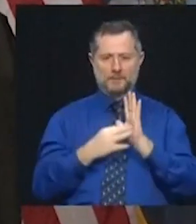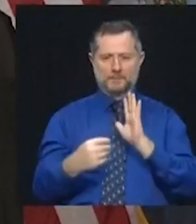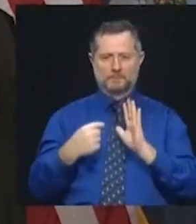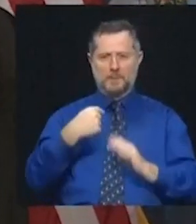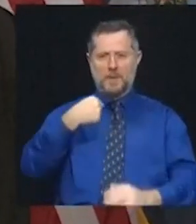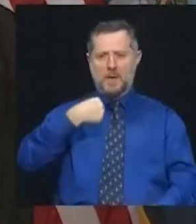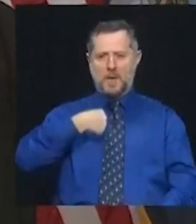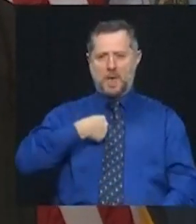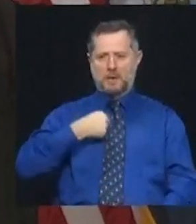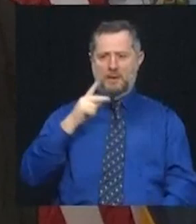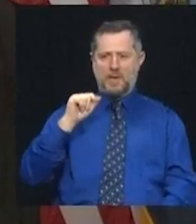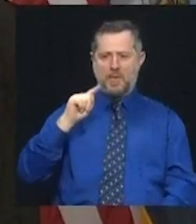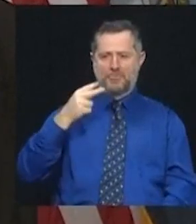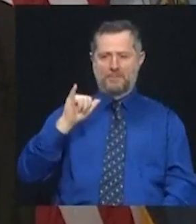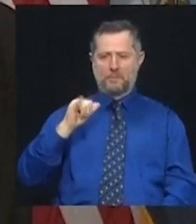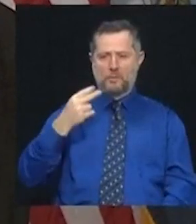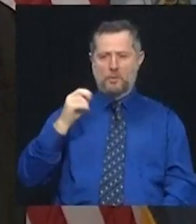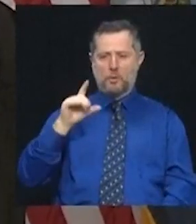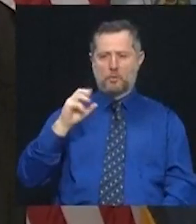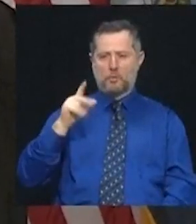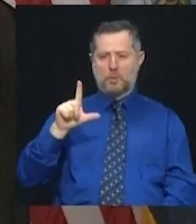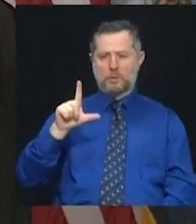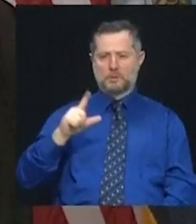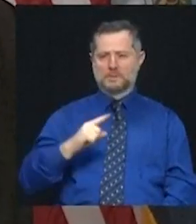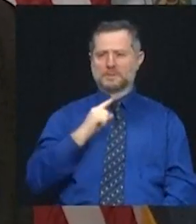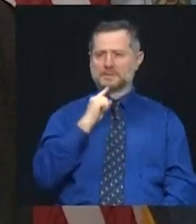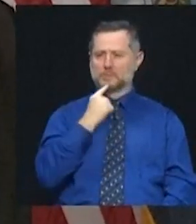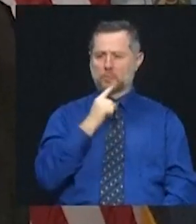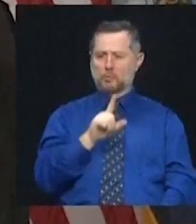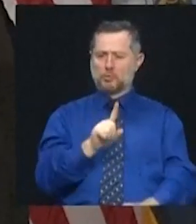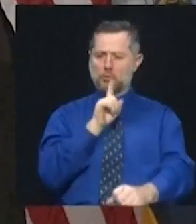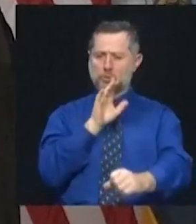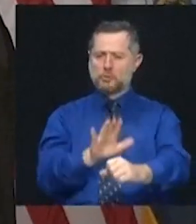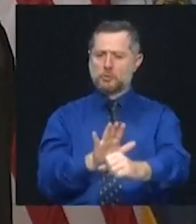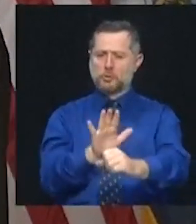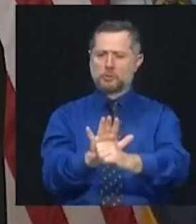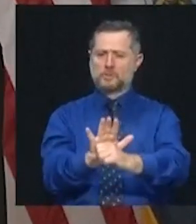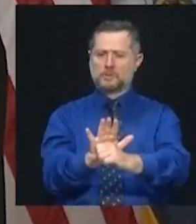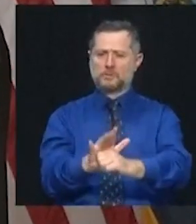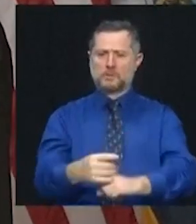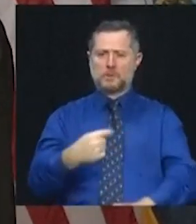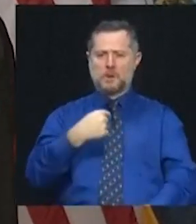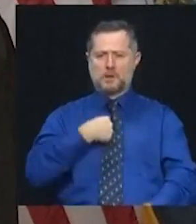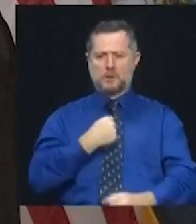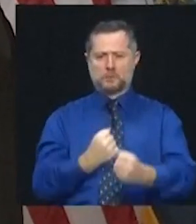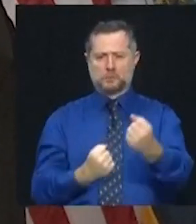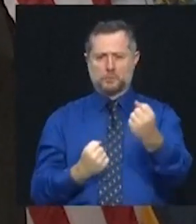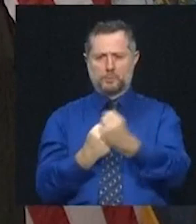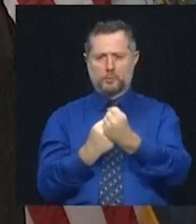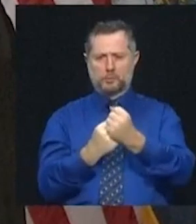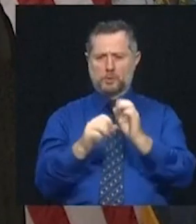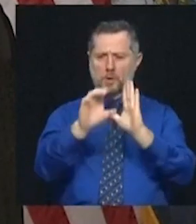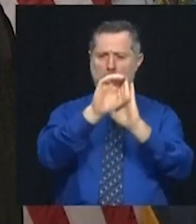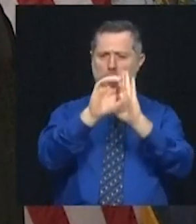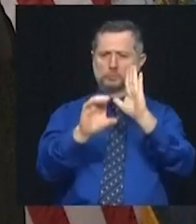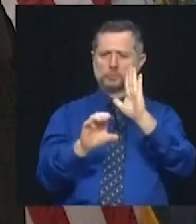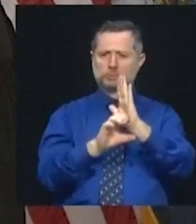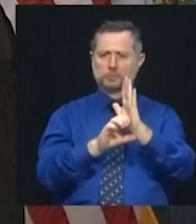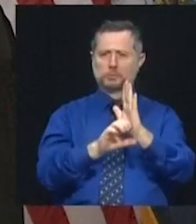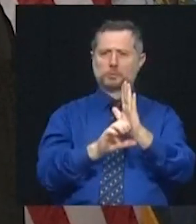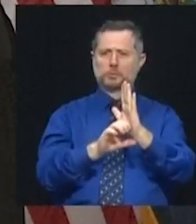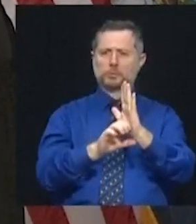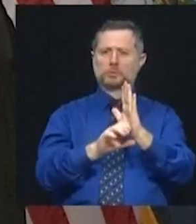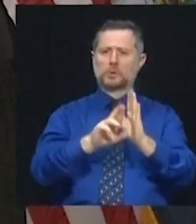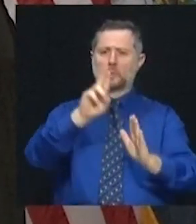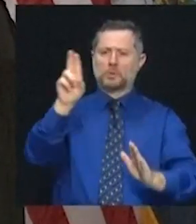I, Kathy Holbrook, do solemnly swear. Do solemnly swear. That I will support the Constitution of the United States. That I will support